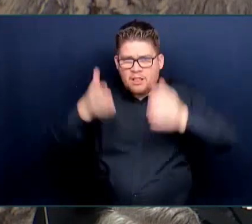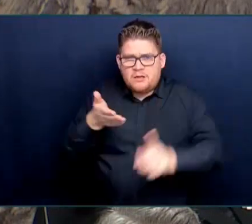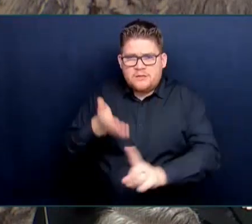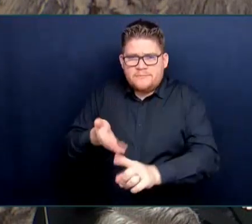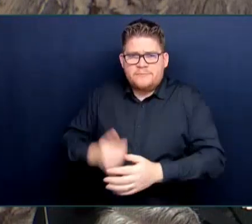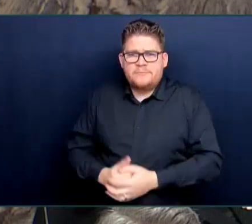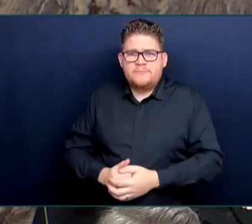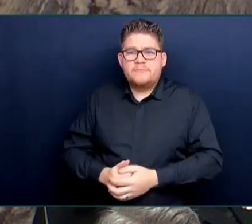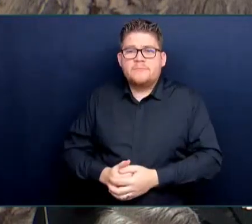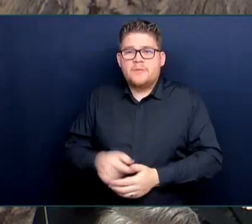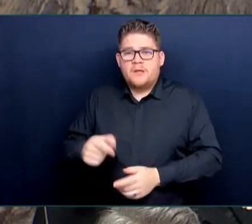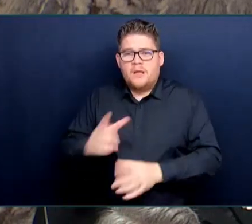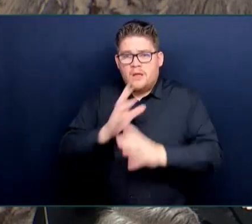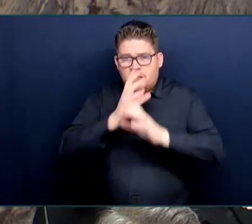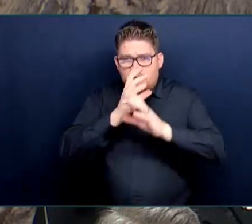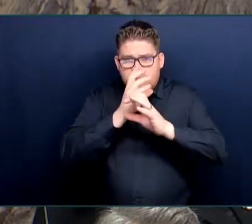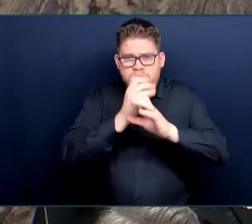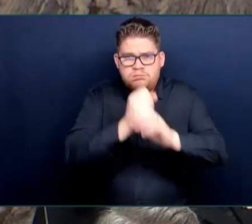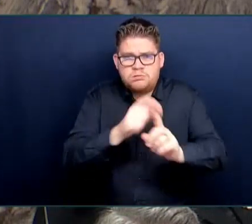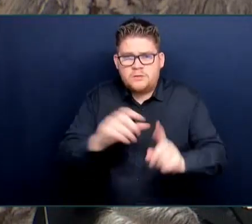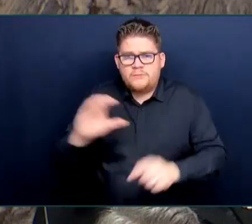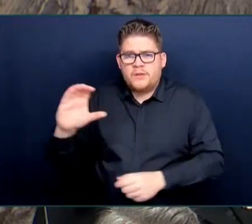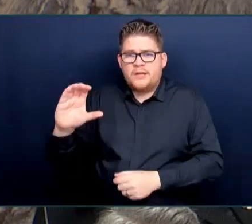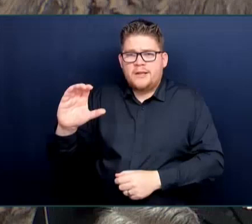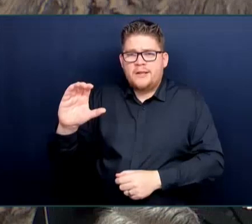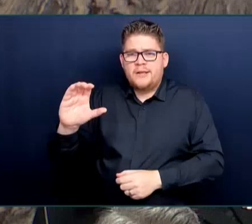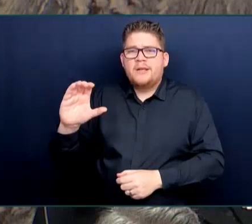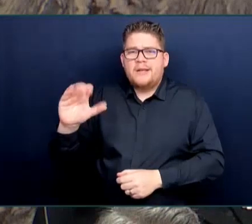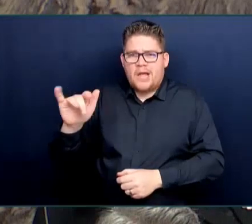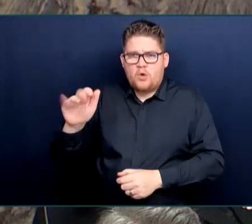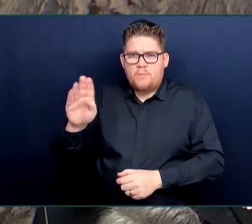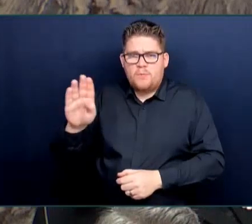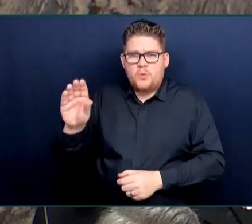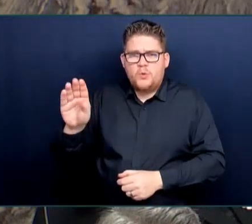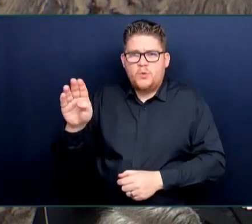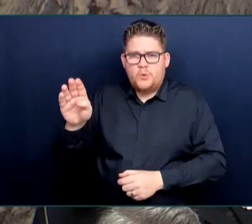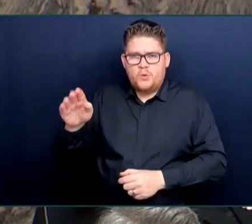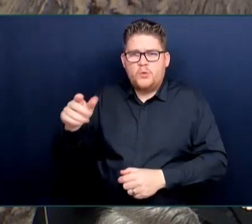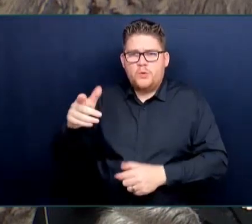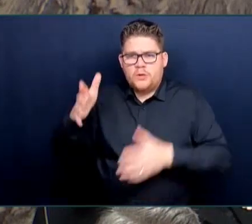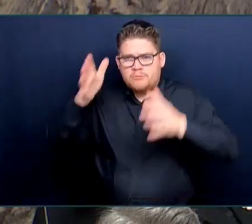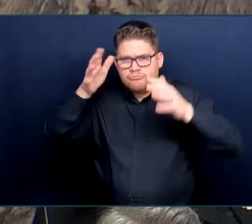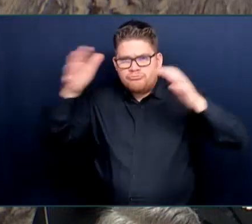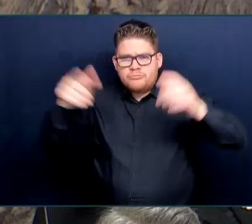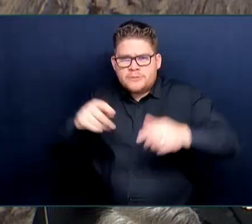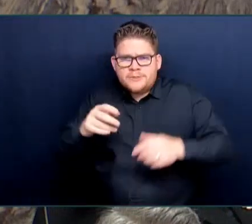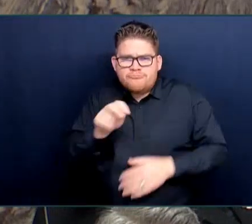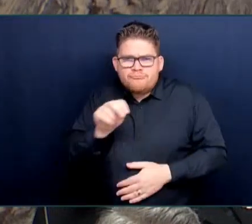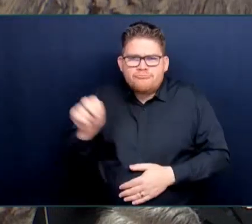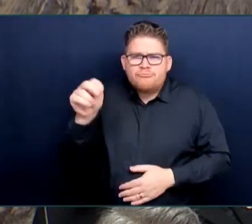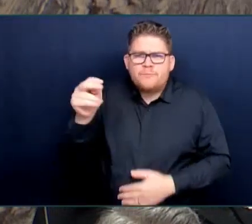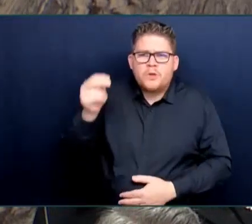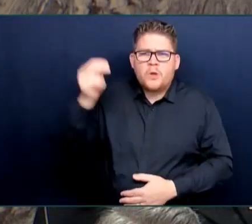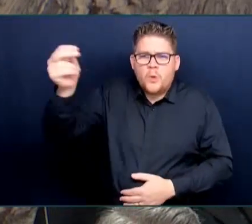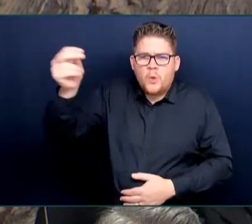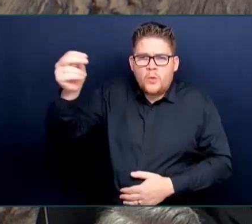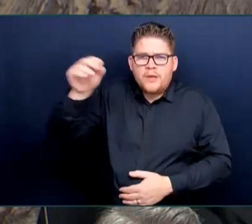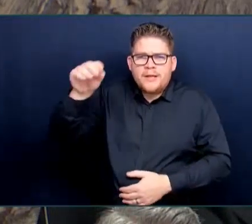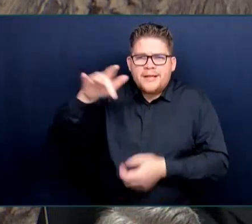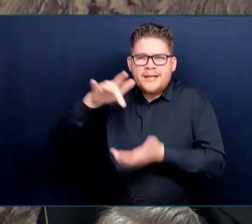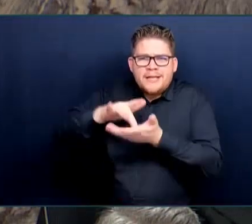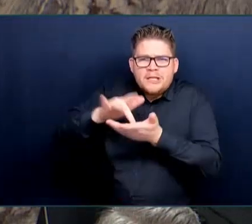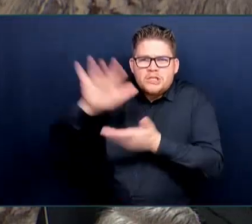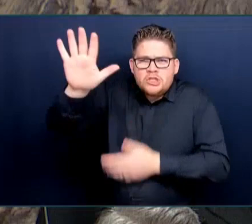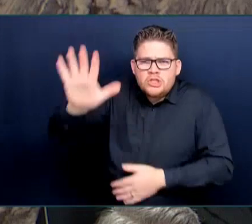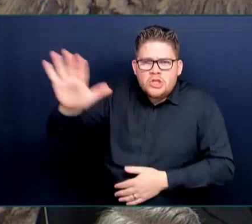things Jack liked better than a trip to the interior for a bull sale or just to visit. Many never realized how many hats Jack